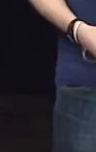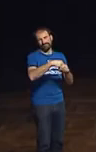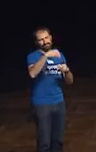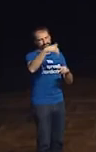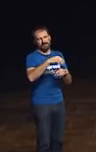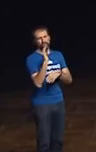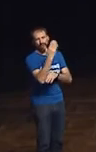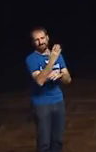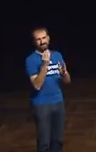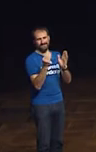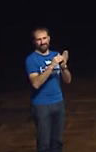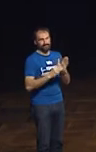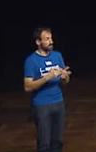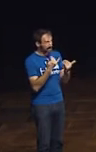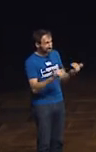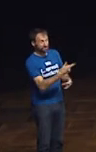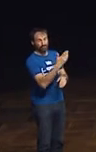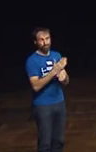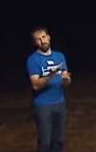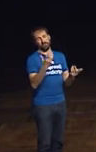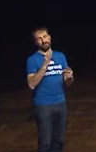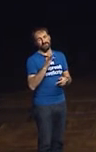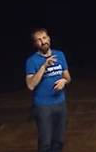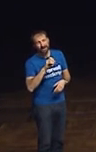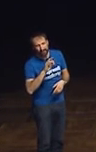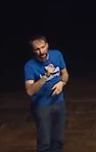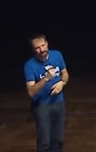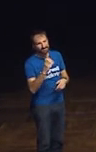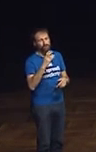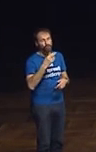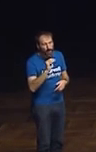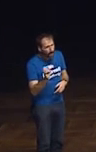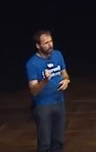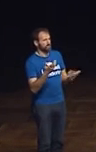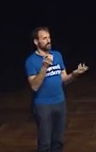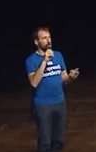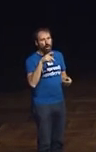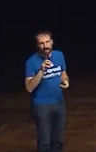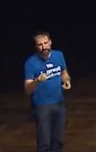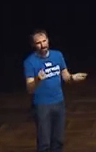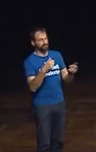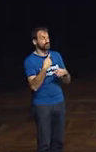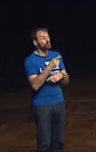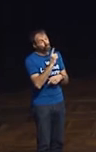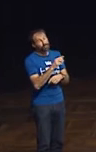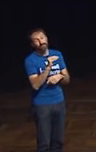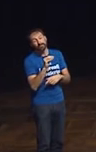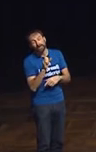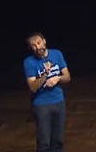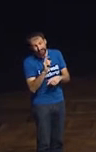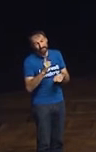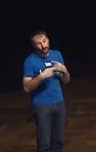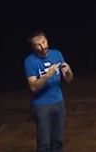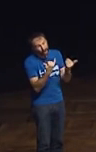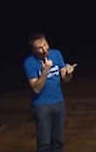Chromium browsers come along for the ride, things like Opera and Samsung Internet. Microsoft have an implementation in progress, and little bits and pieces